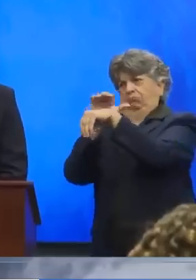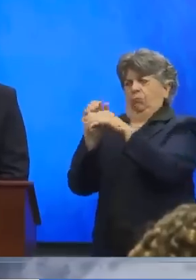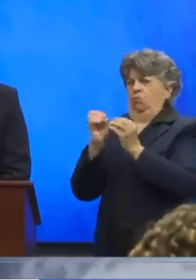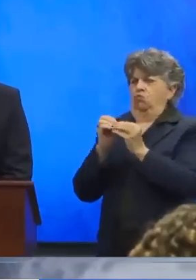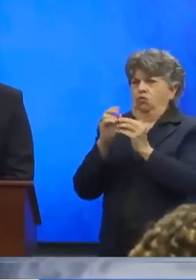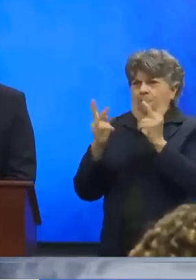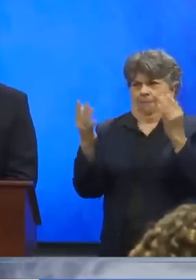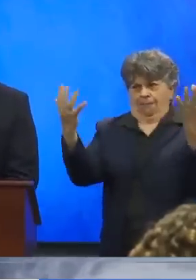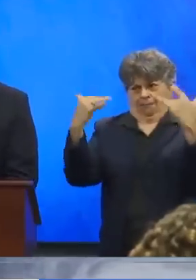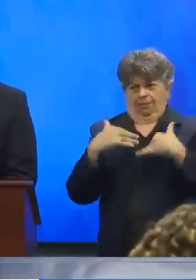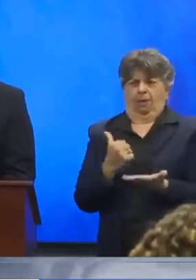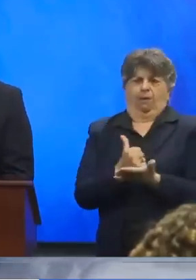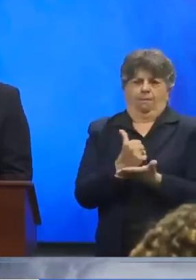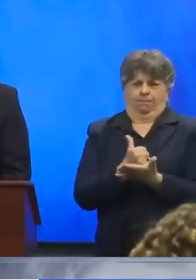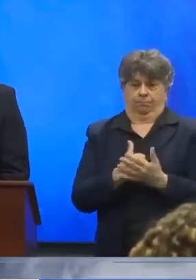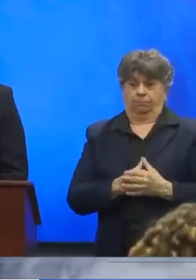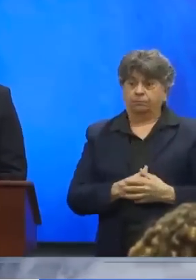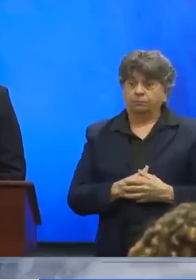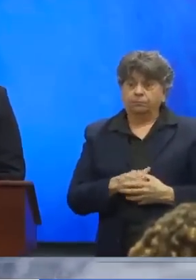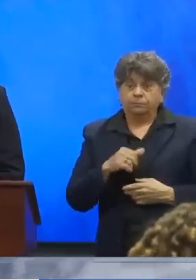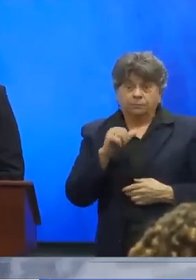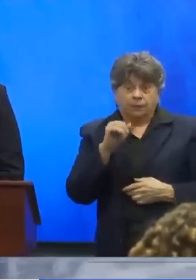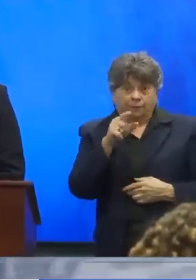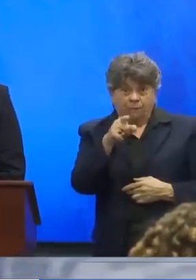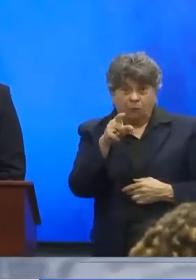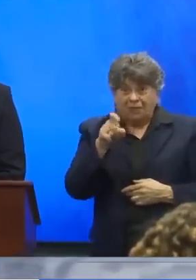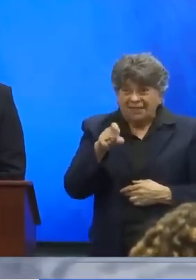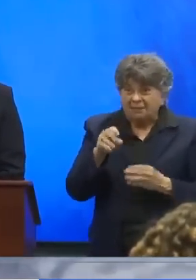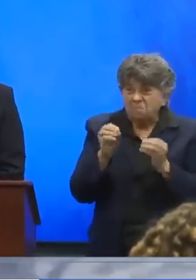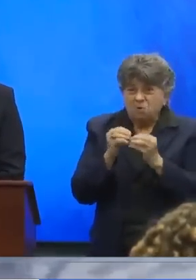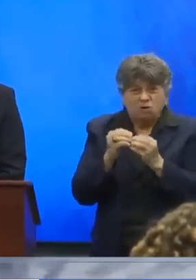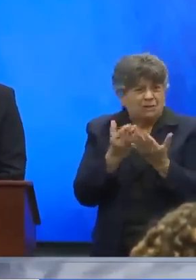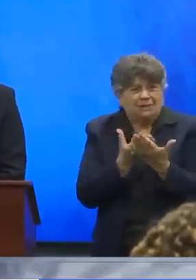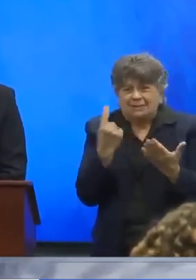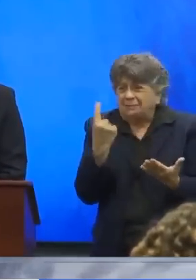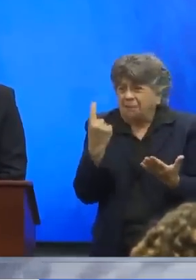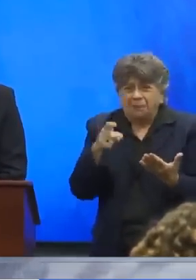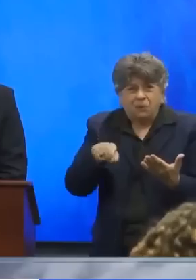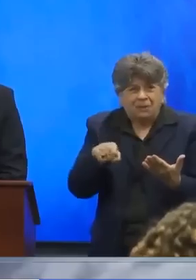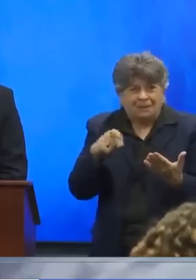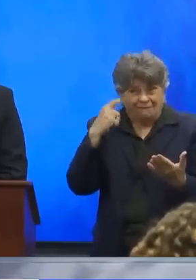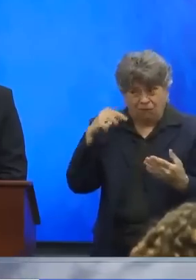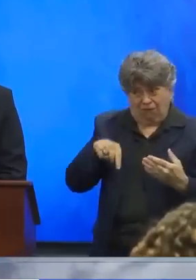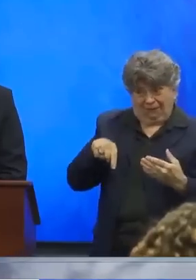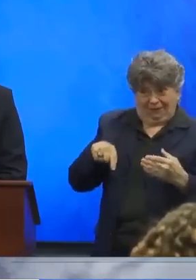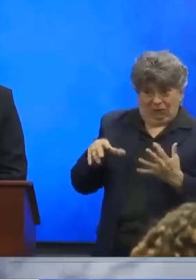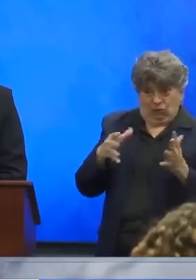you are looking for resources for this particular event, please make sure you go to